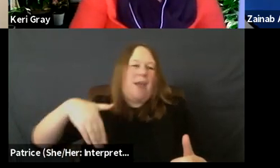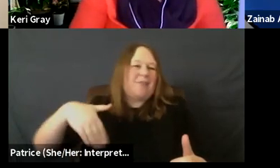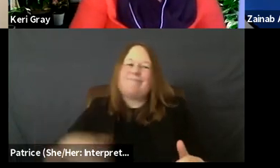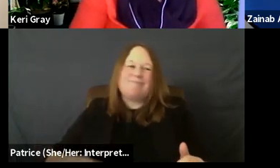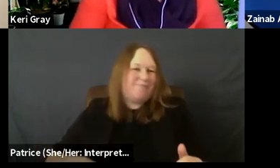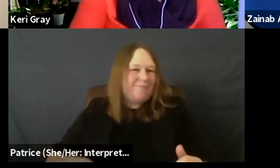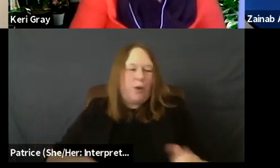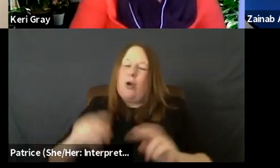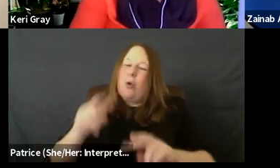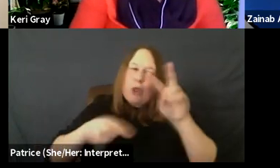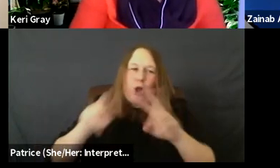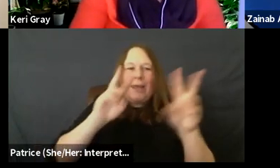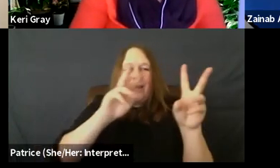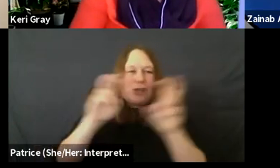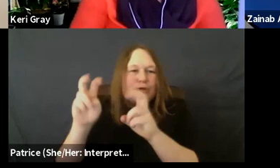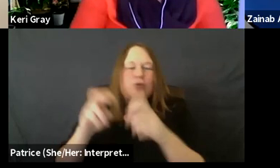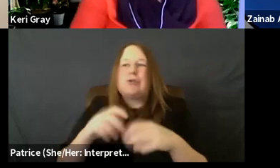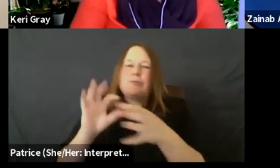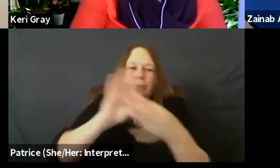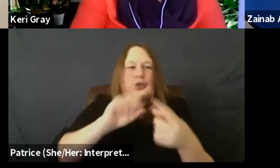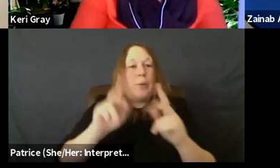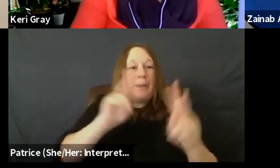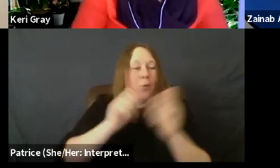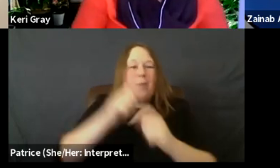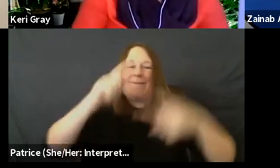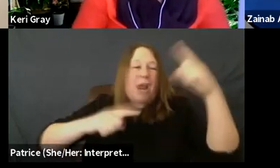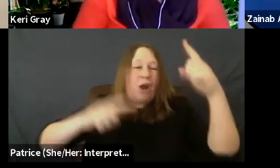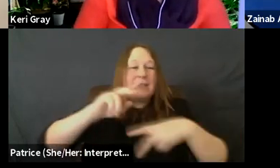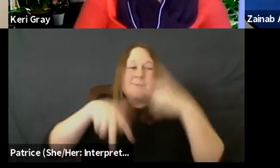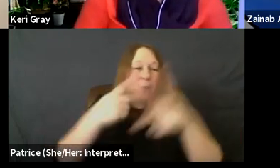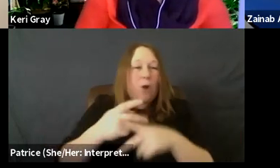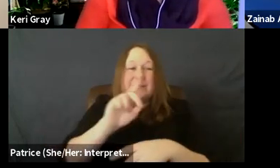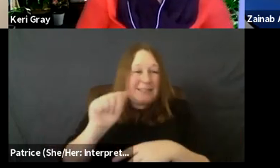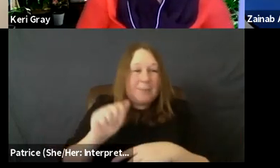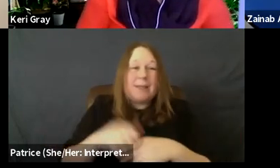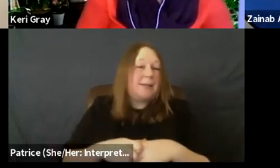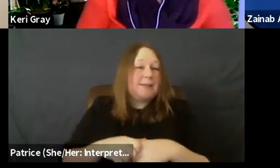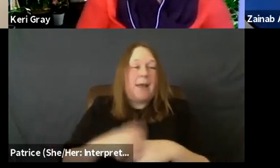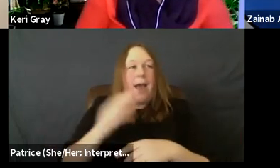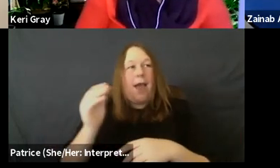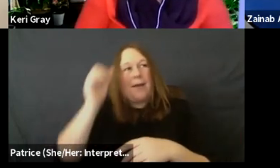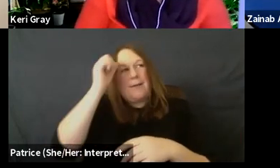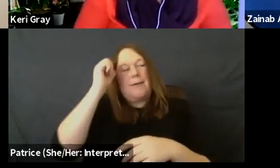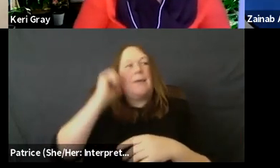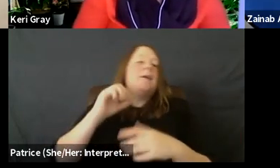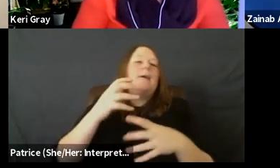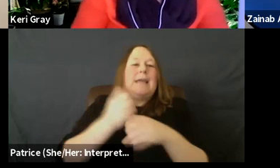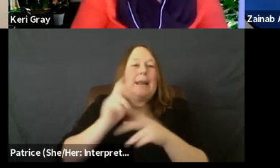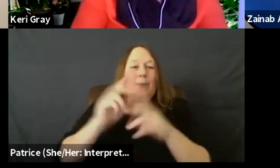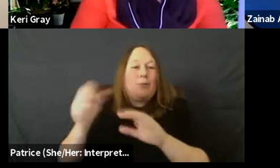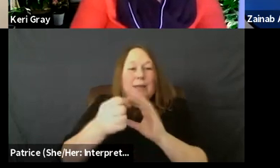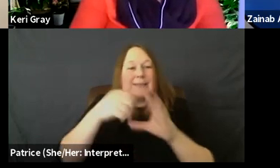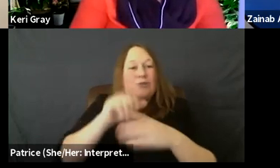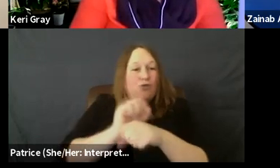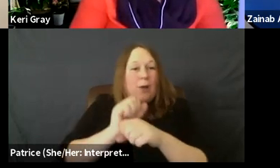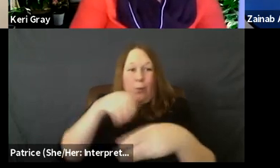at issues regarding people with various forms of disabilities, and getting people into jobs within